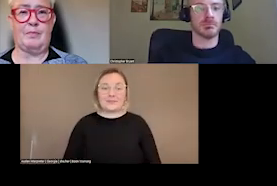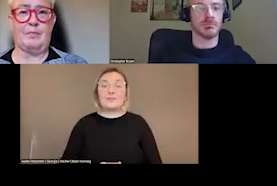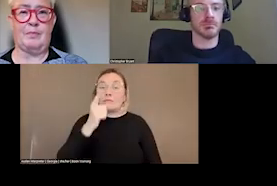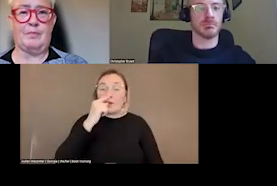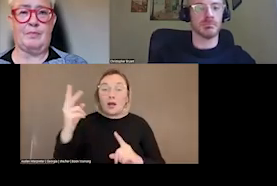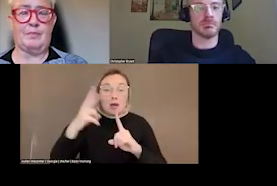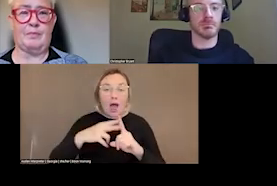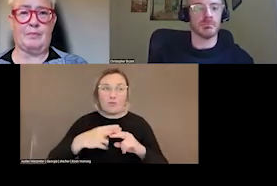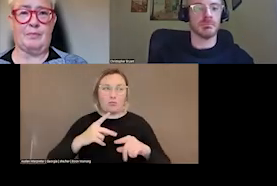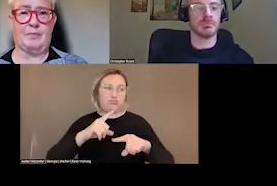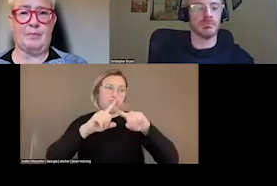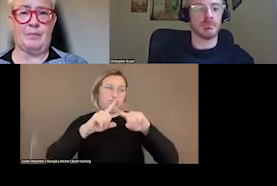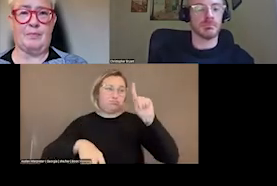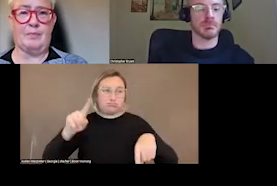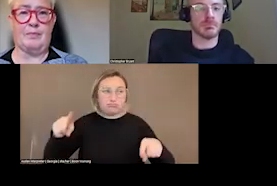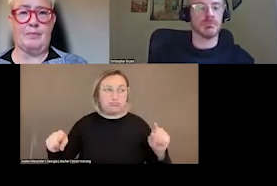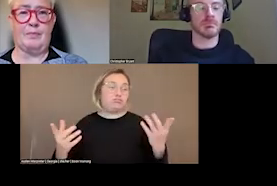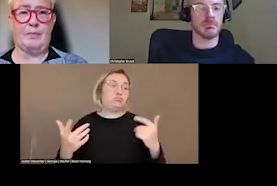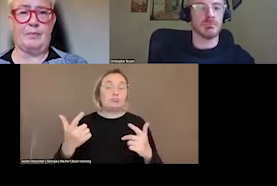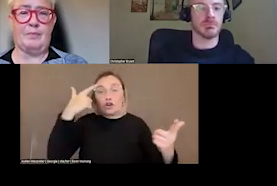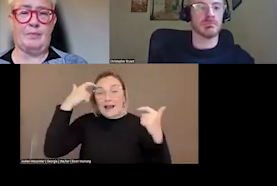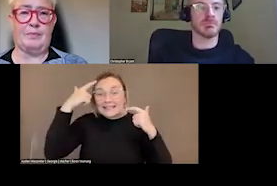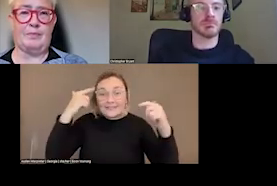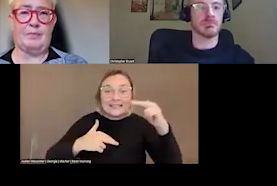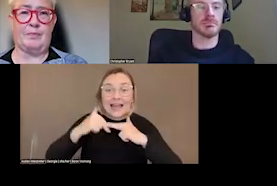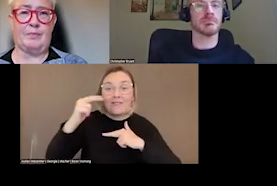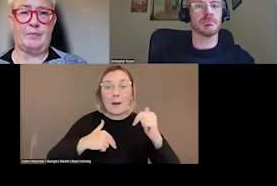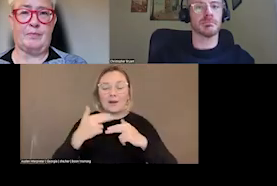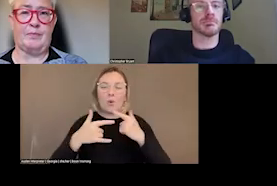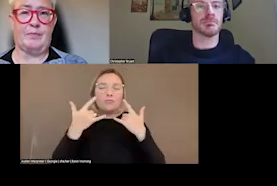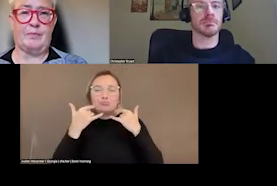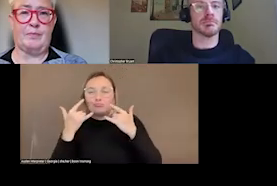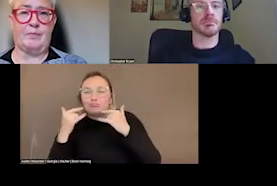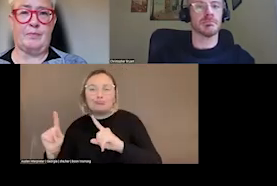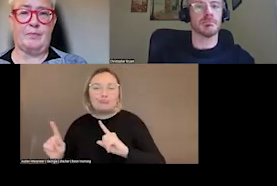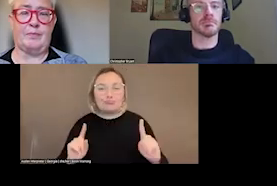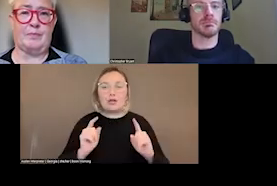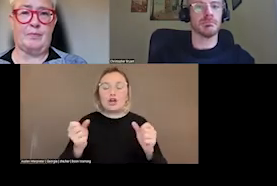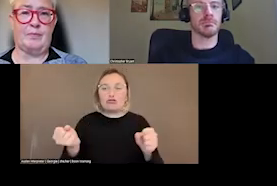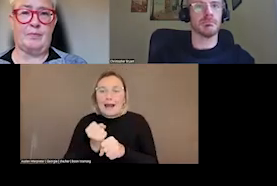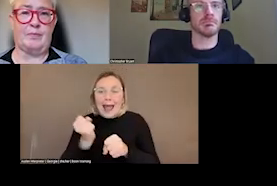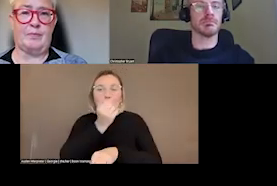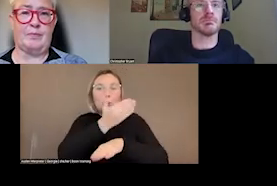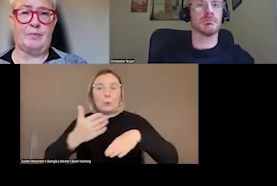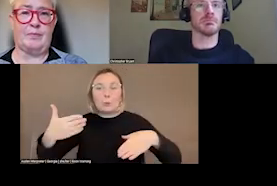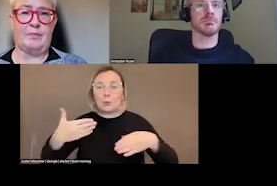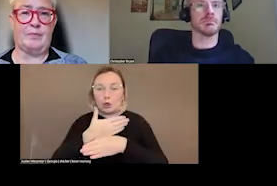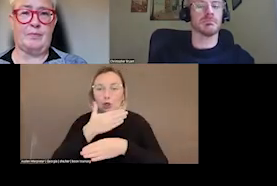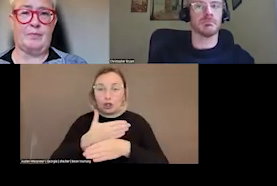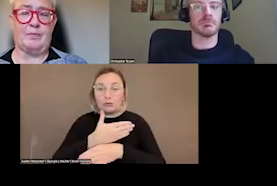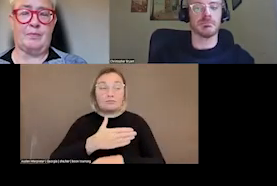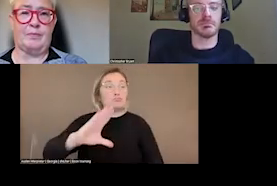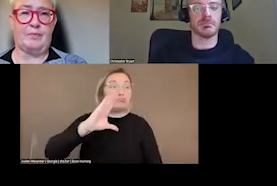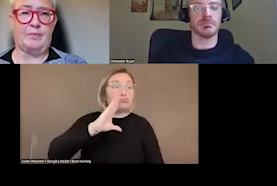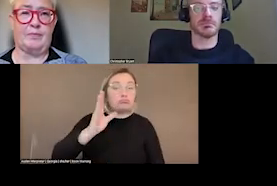for a variety of things, a creative development, for experimentation, the creation of new work, a presentation